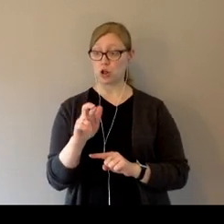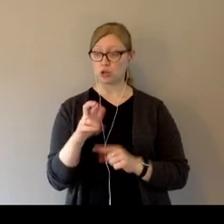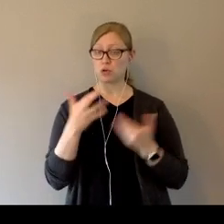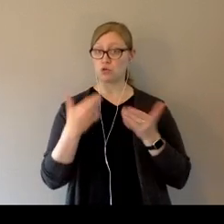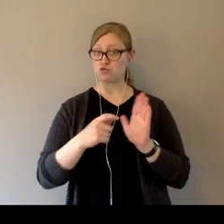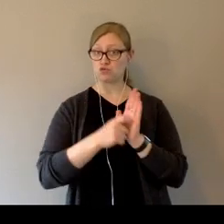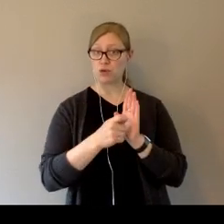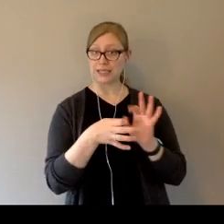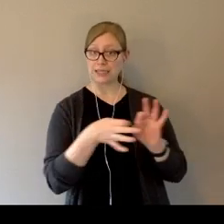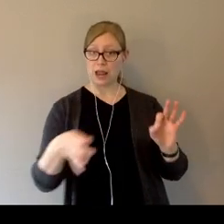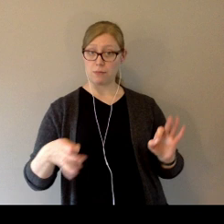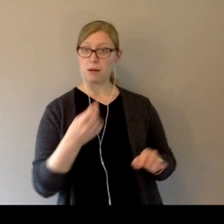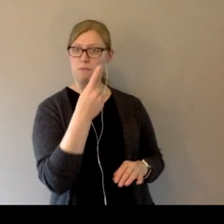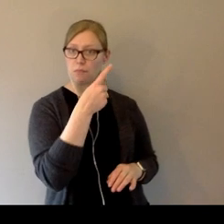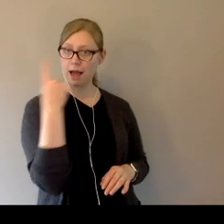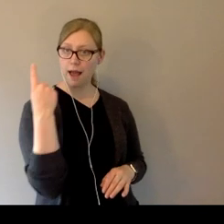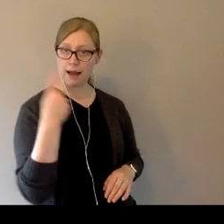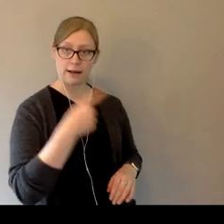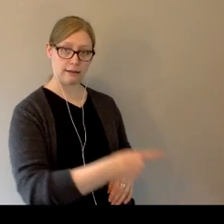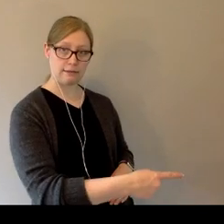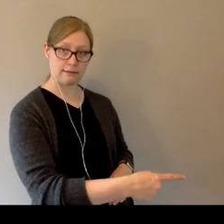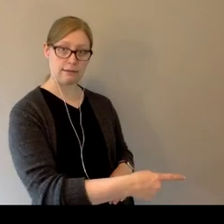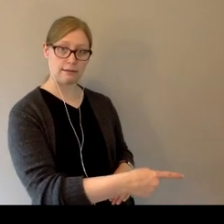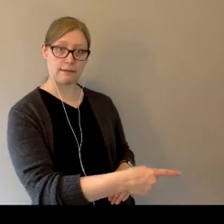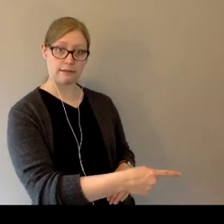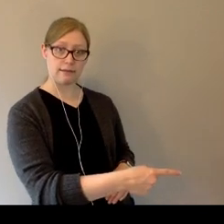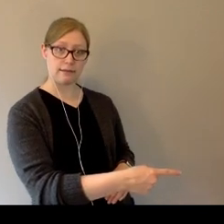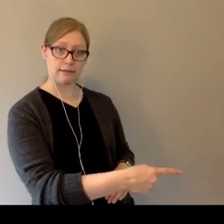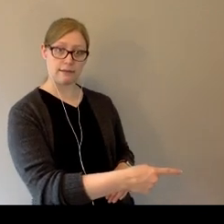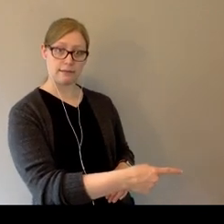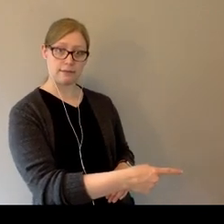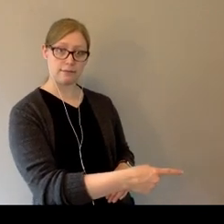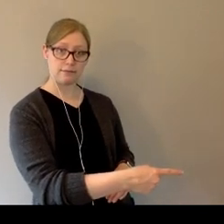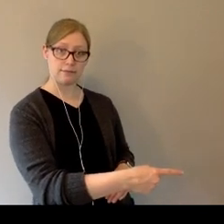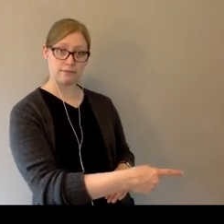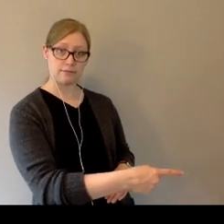triangle VXW by side angle side